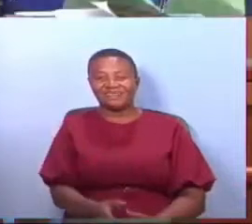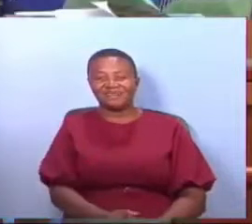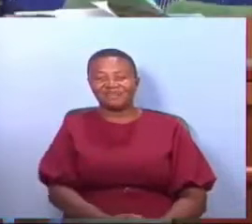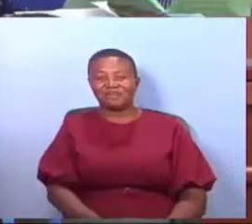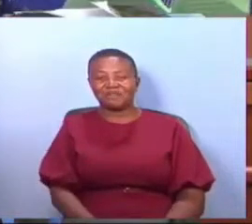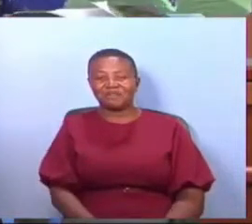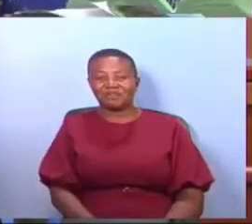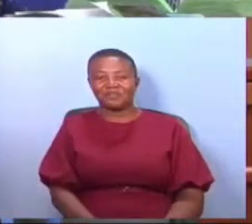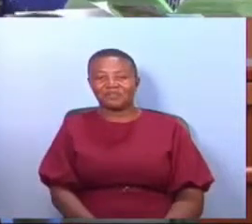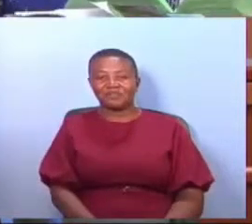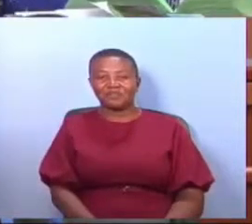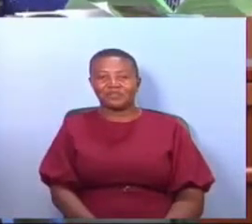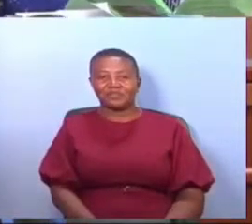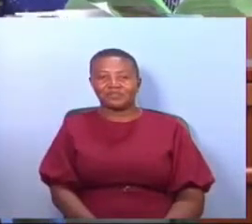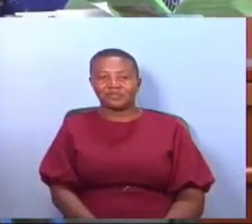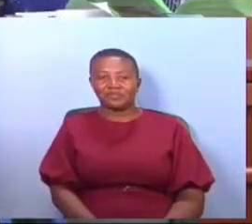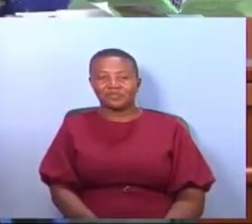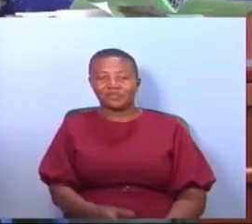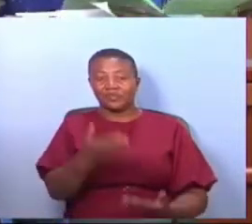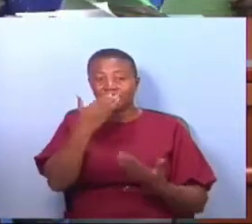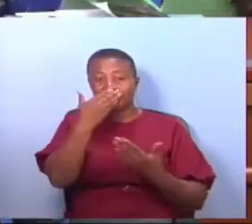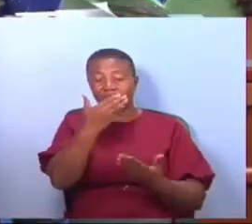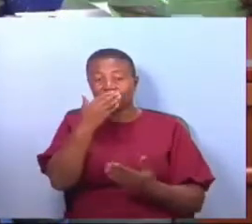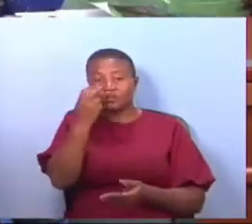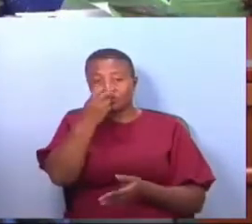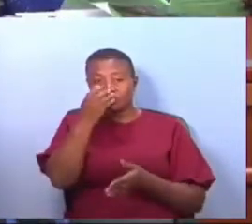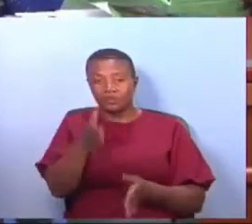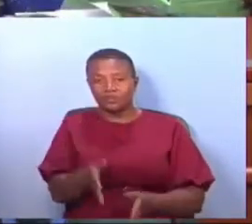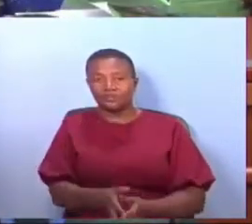All right. Thank you. Thank you, Mr. Speaker.